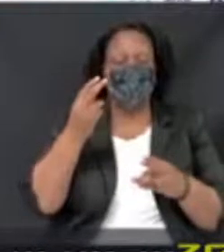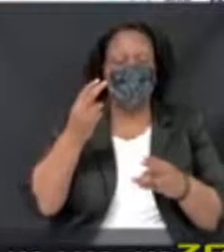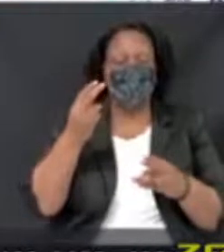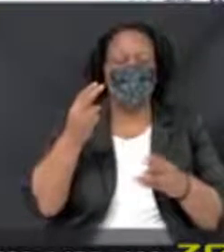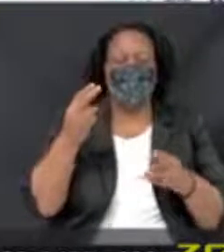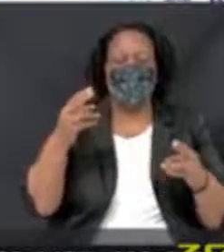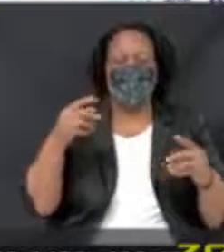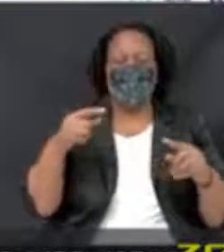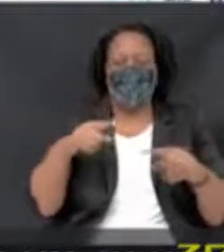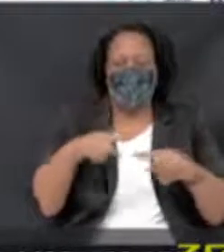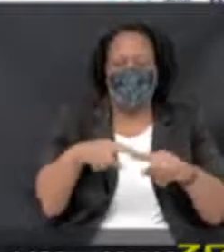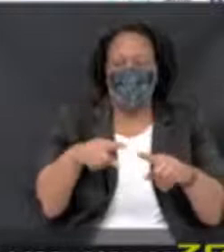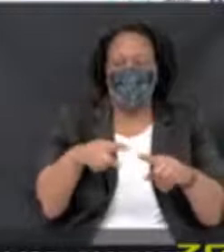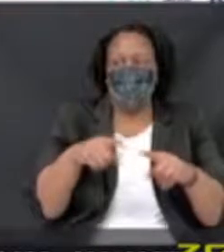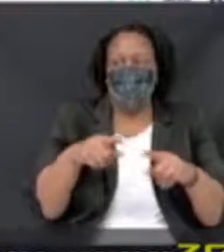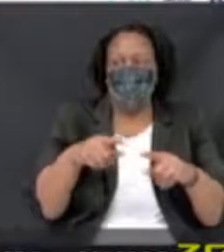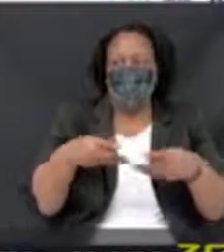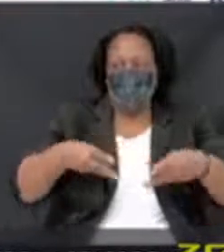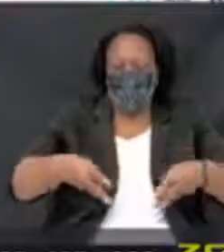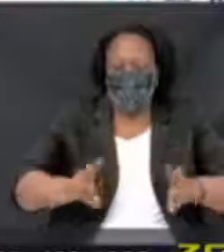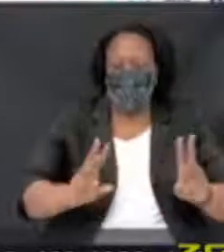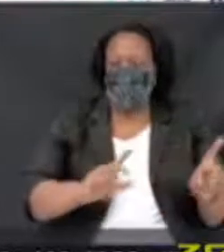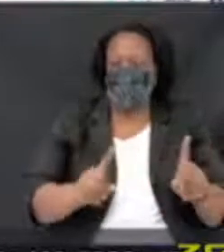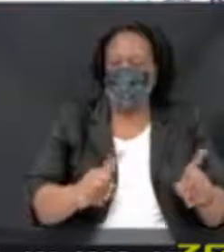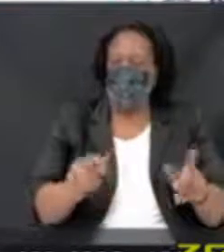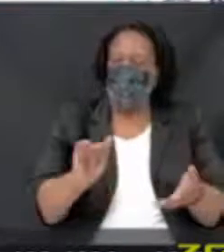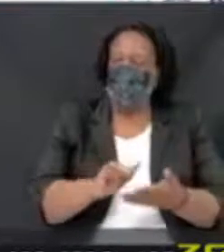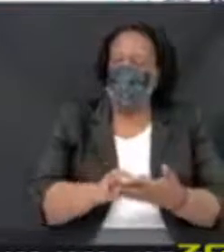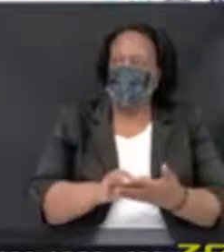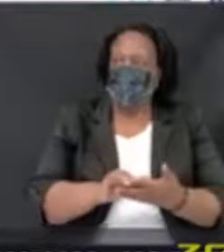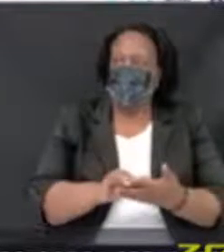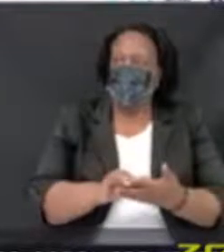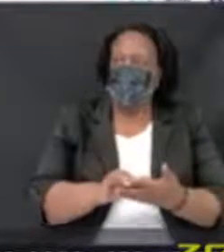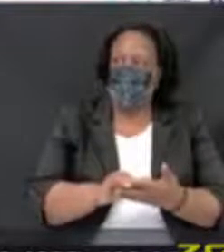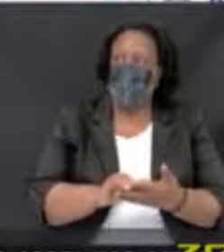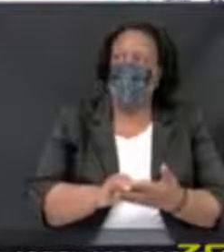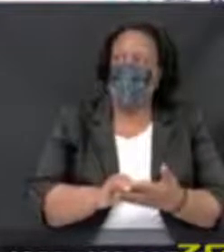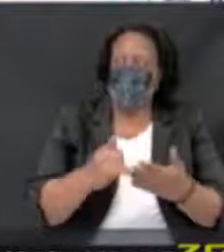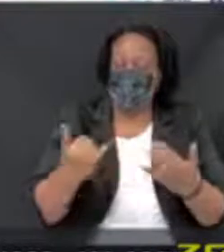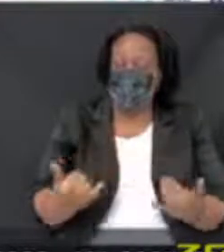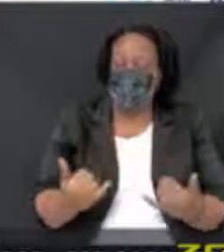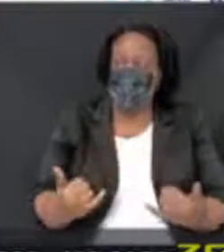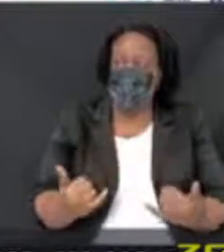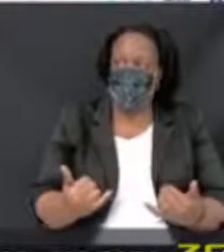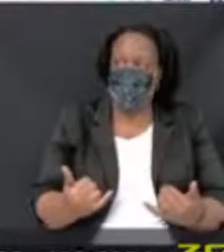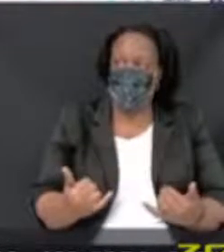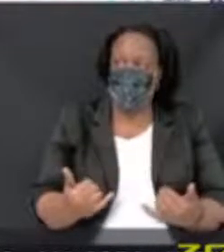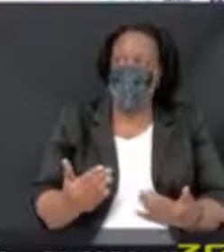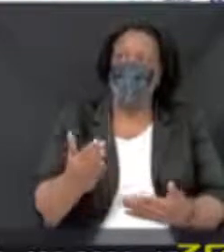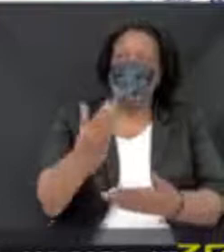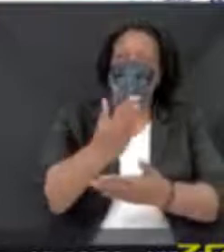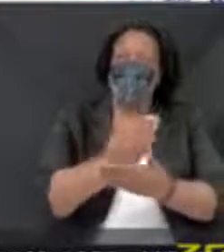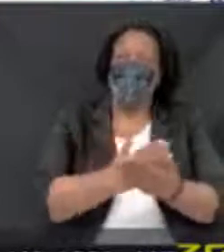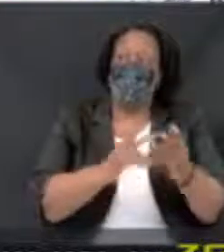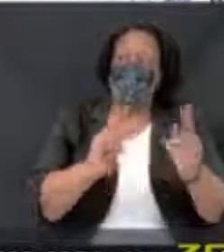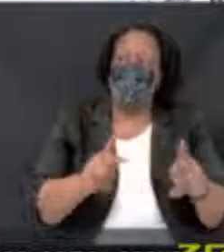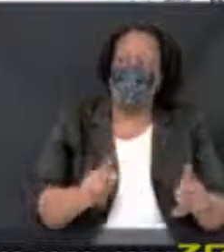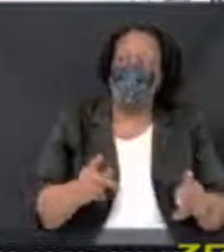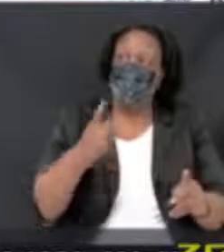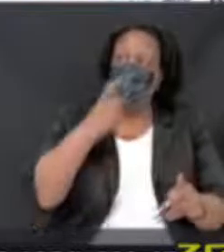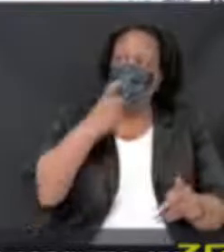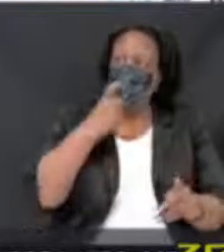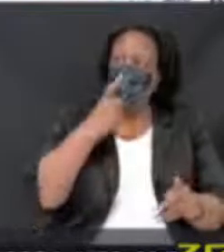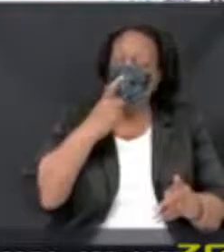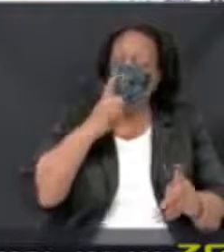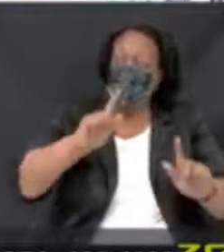do I mean by that? For now, we have residents or persons who are residing in Nevis. They go